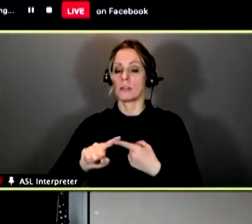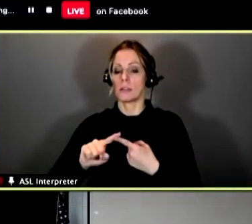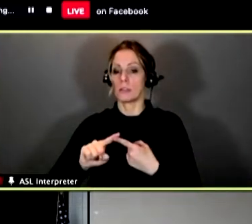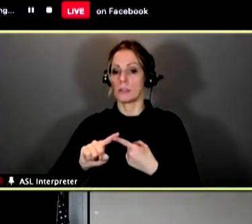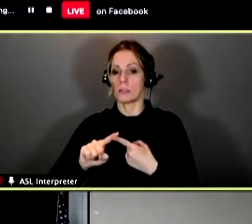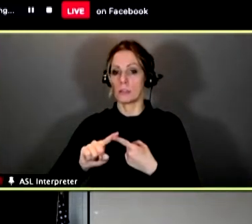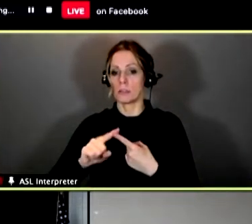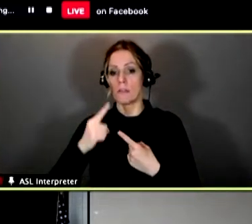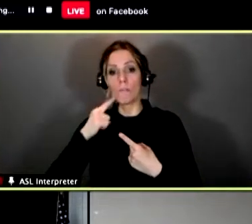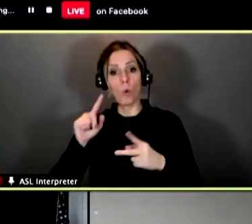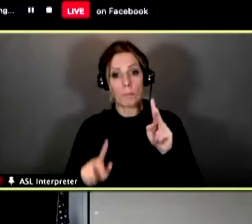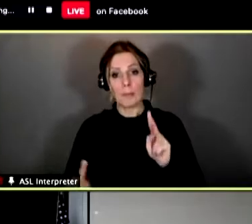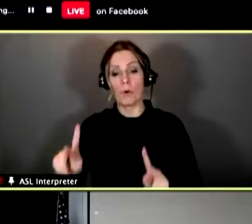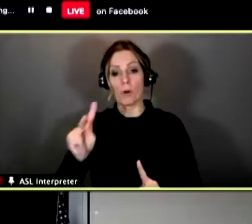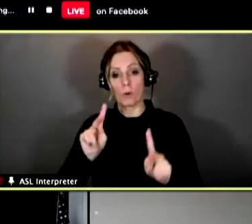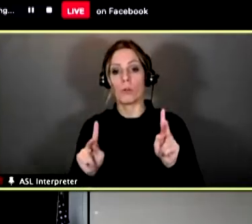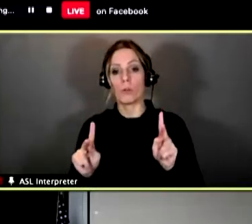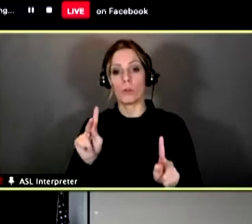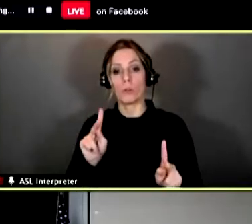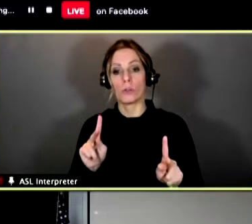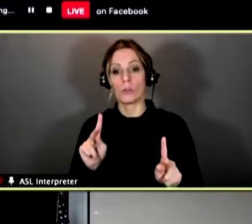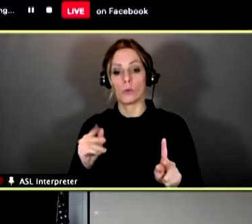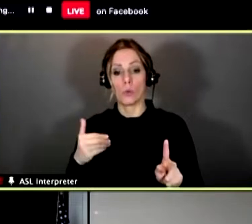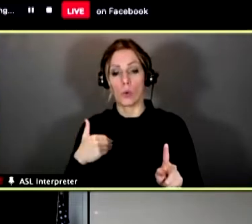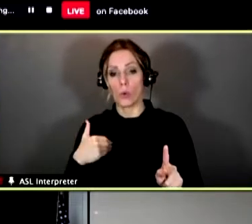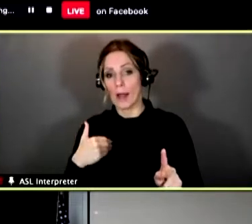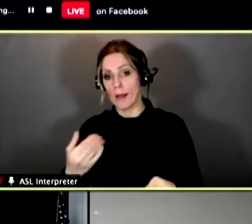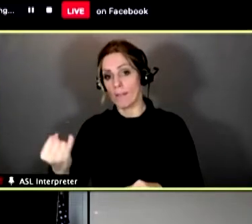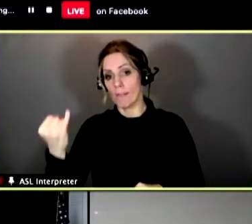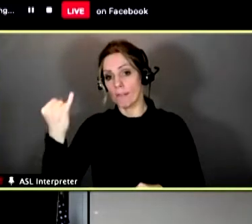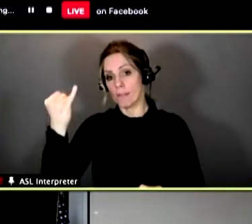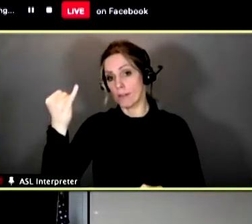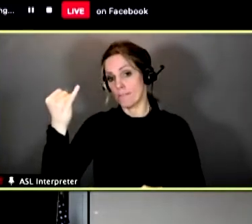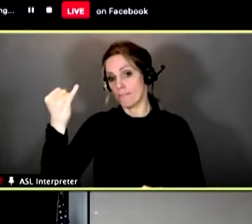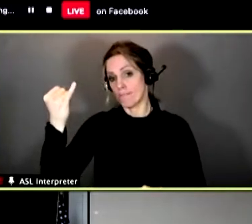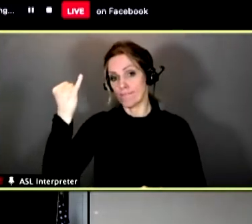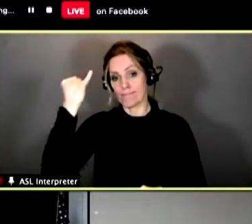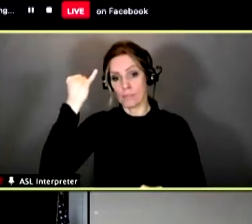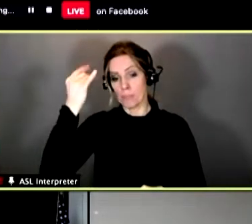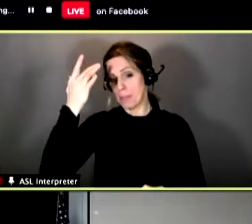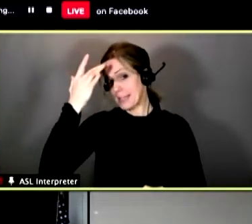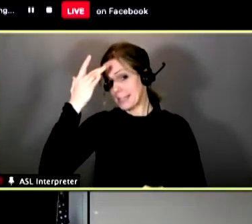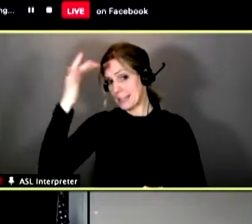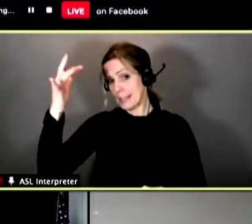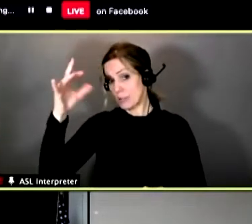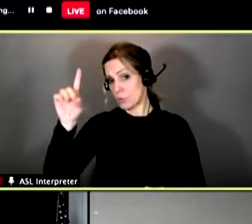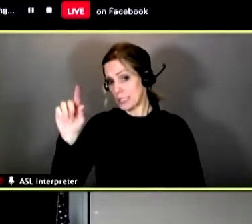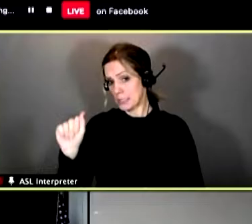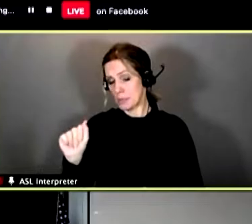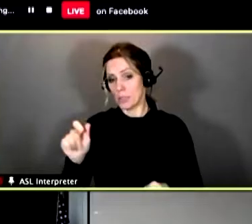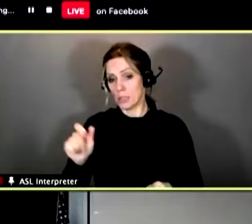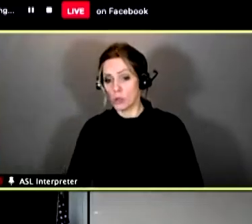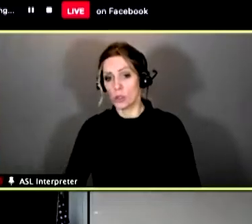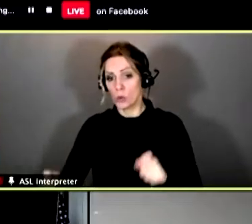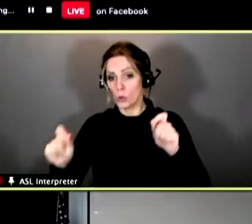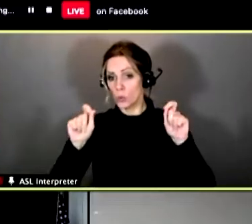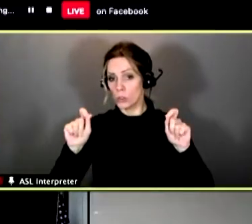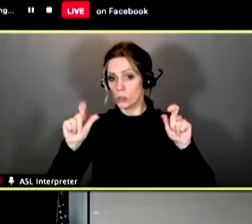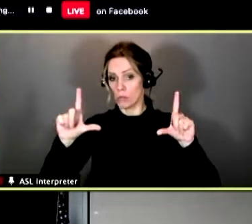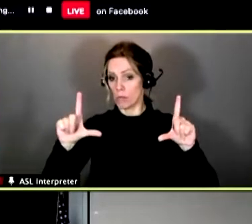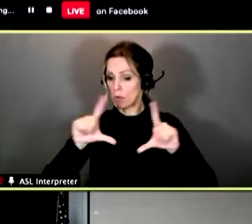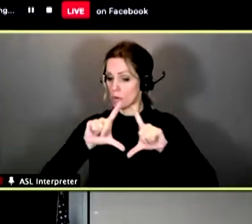for folks who have intellectual disabilities, perhaps using cards with pictures on them,